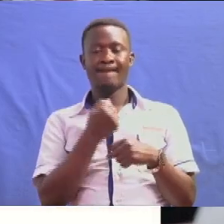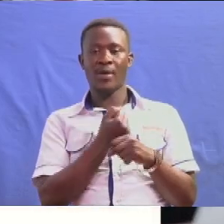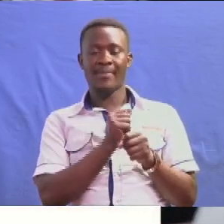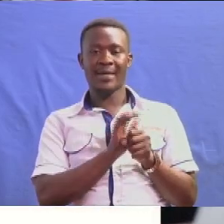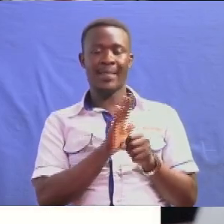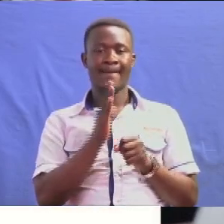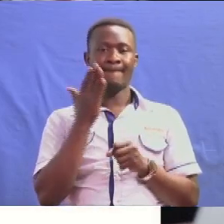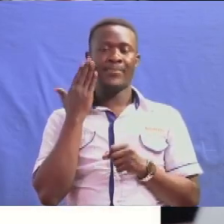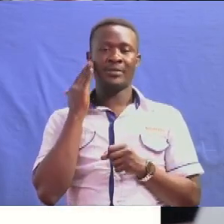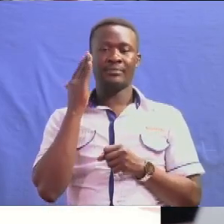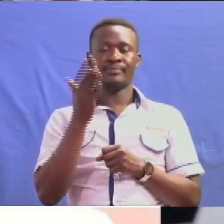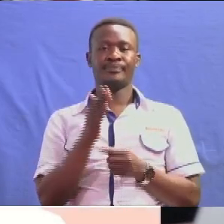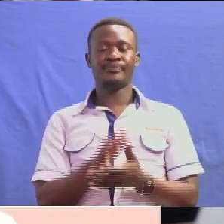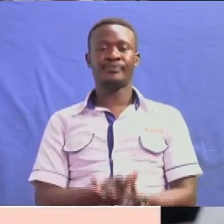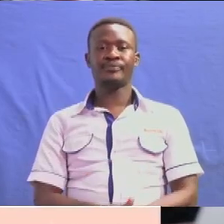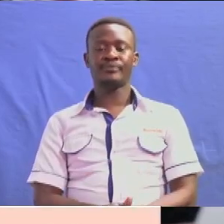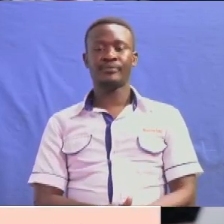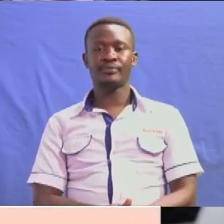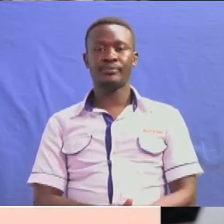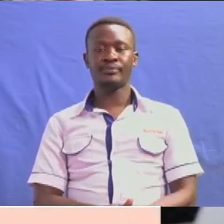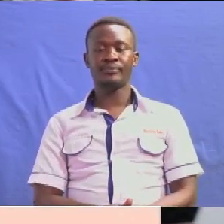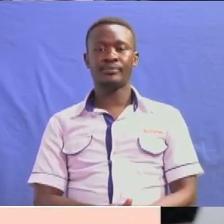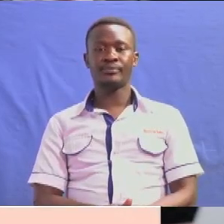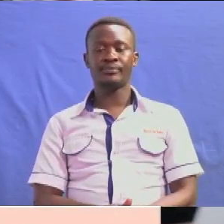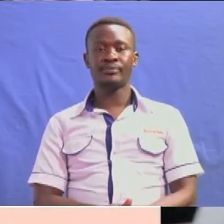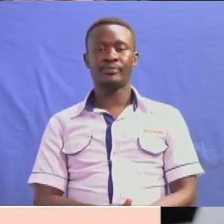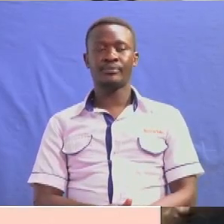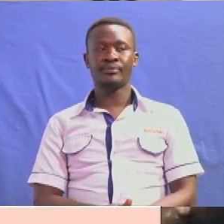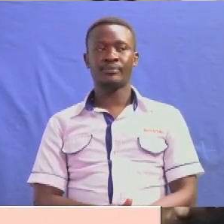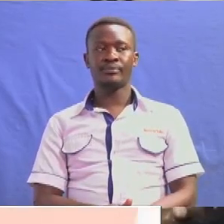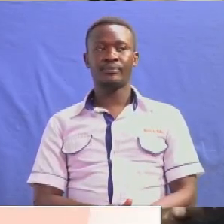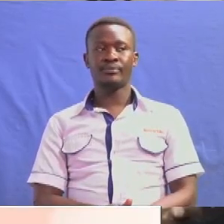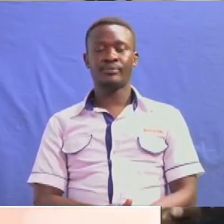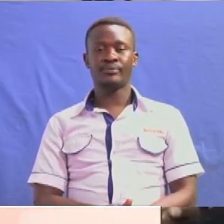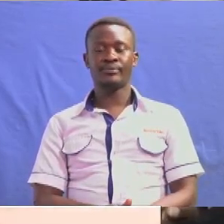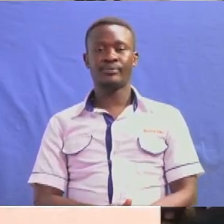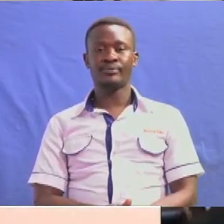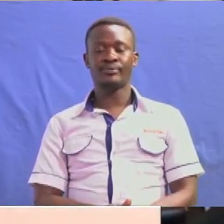hapo baadaye. Ocheng Cynthia, Runinga